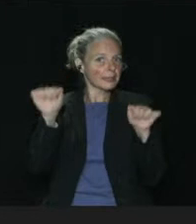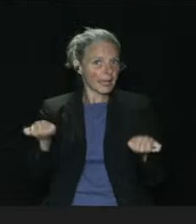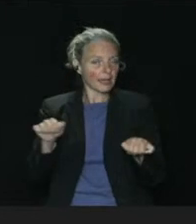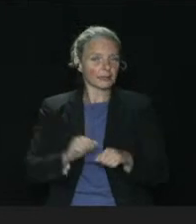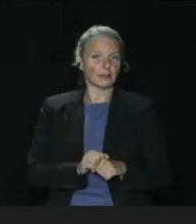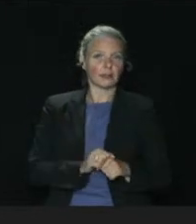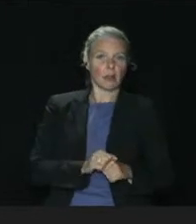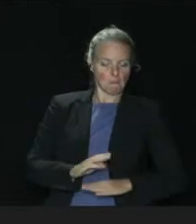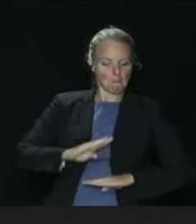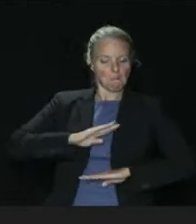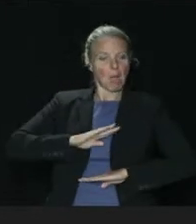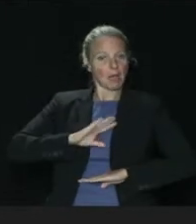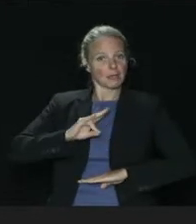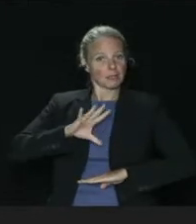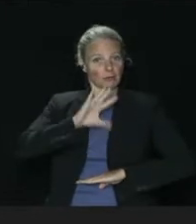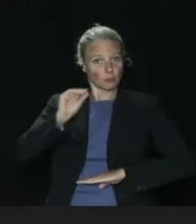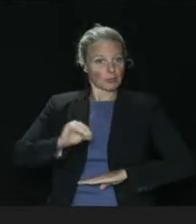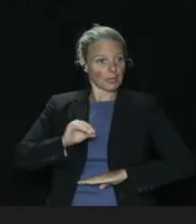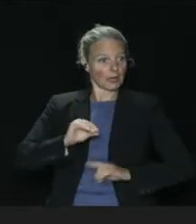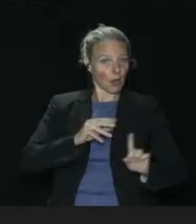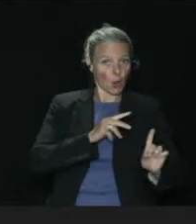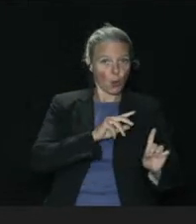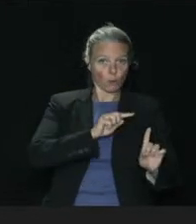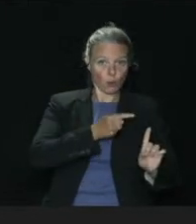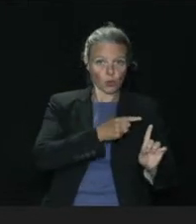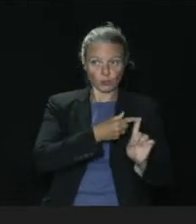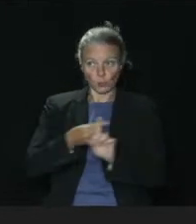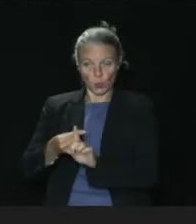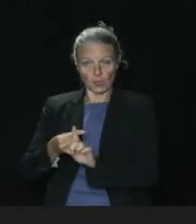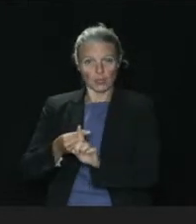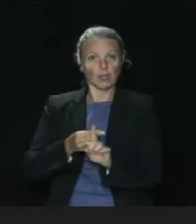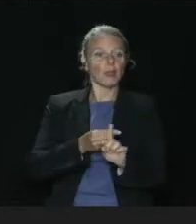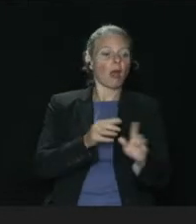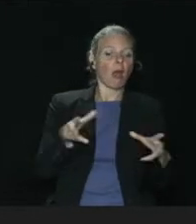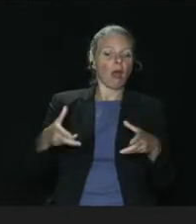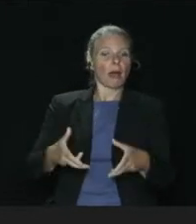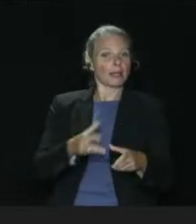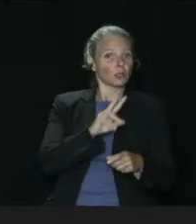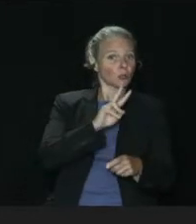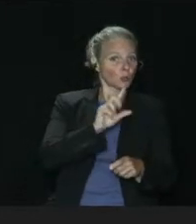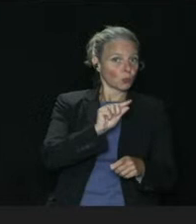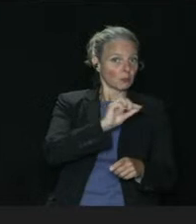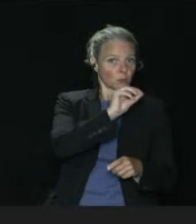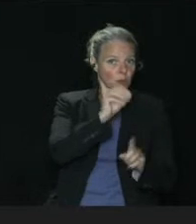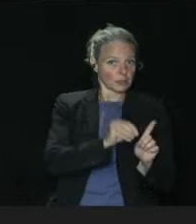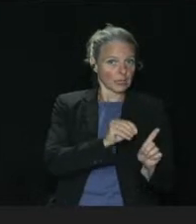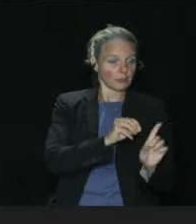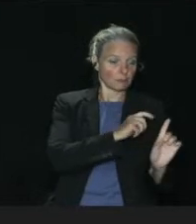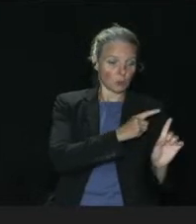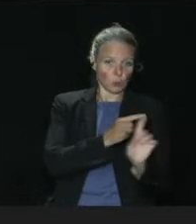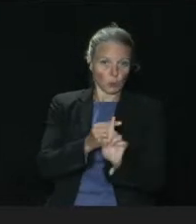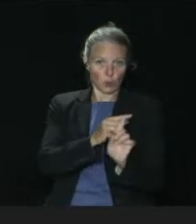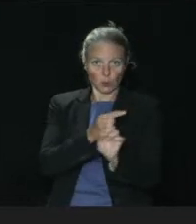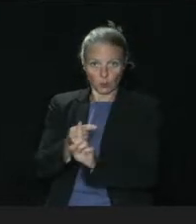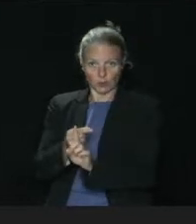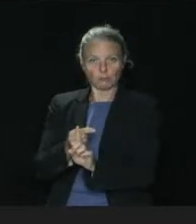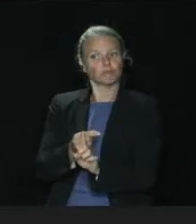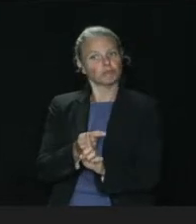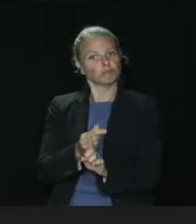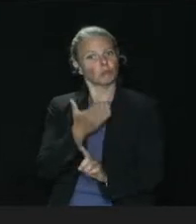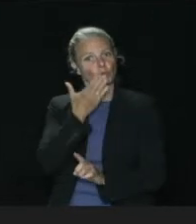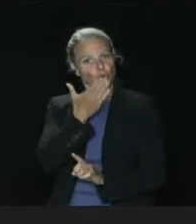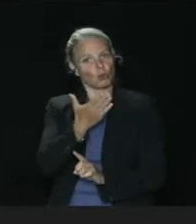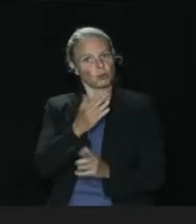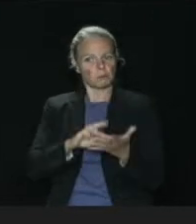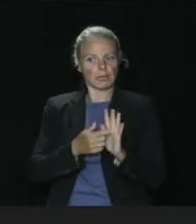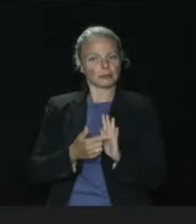75% of the population that's received at least 1 dose and then 20% with both doses, that is a good signal, a